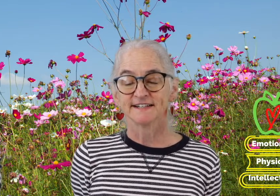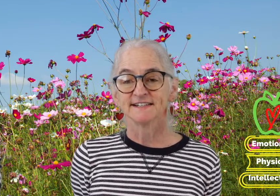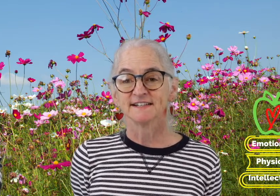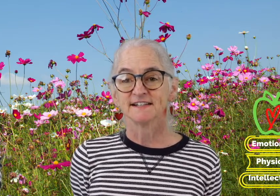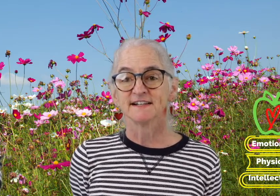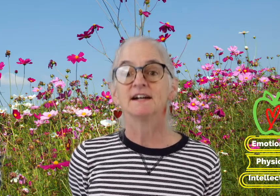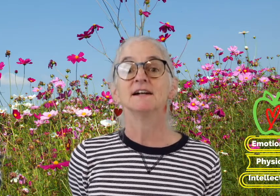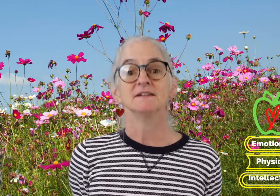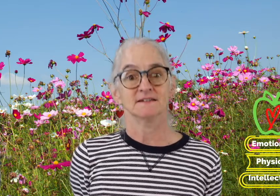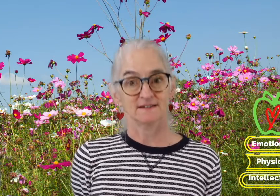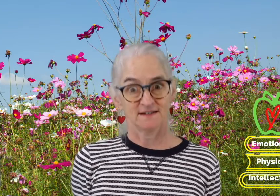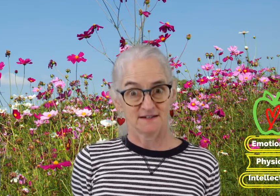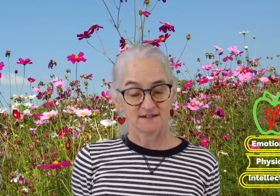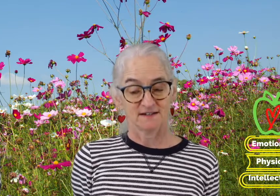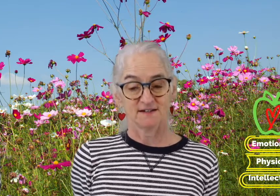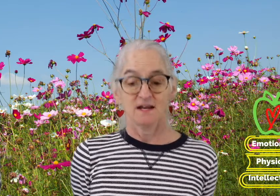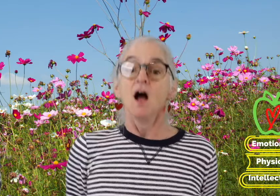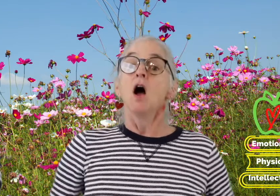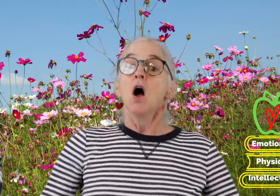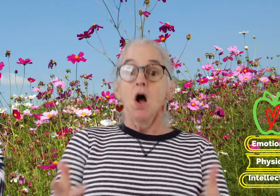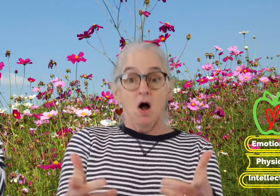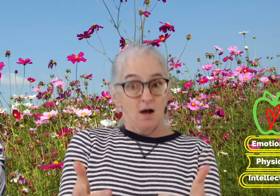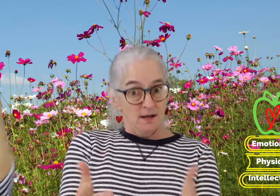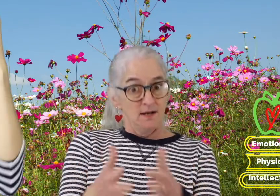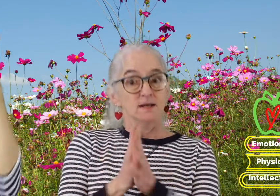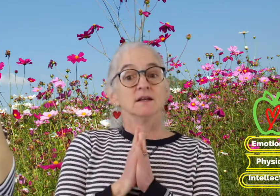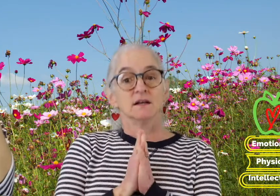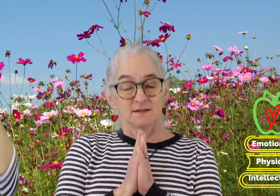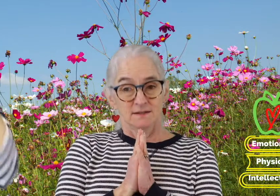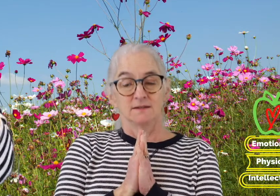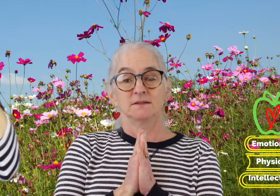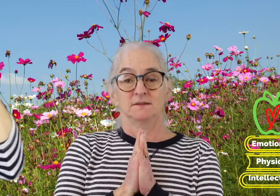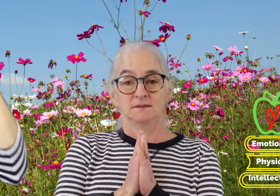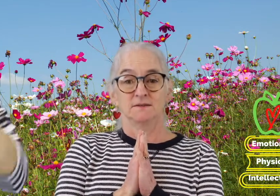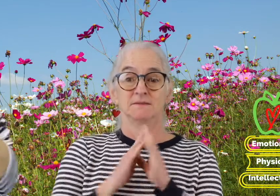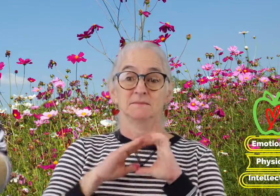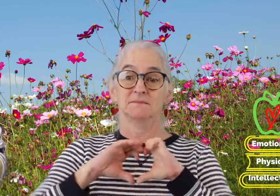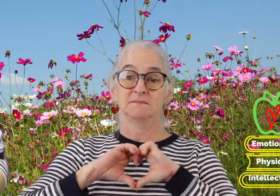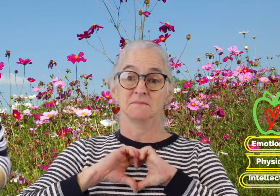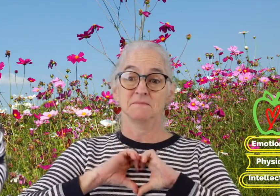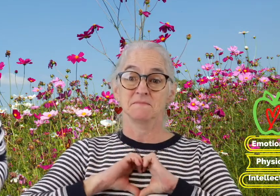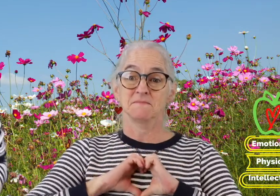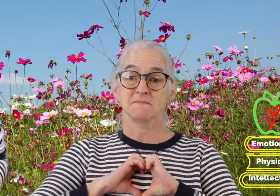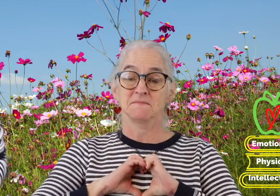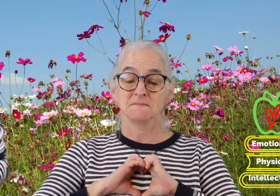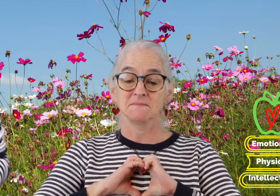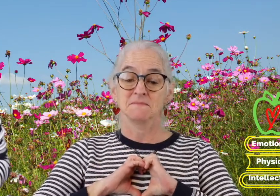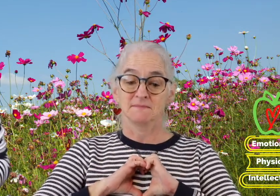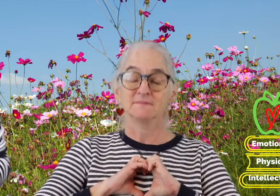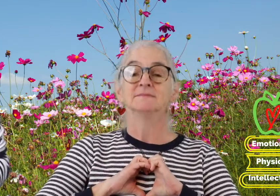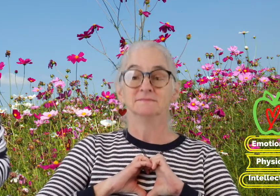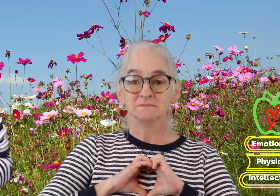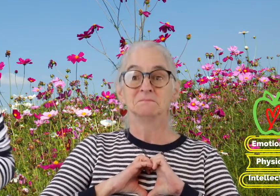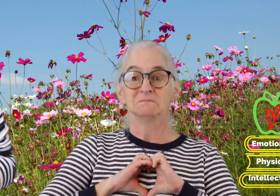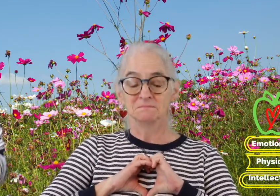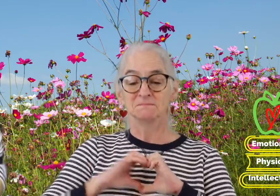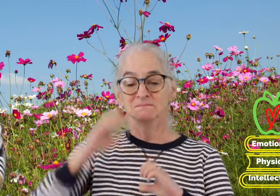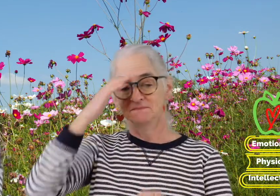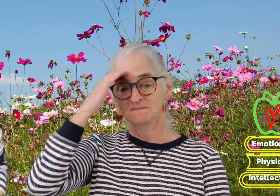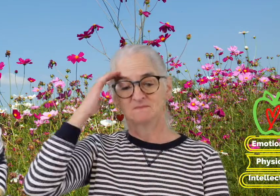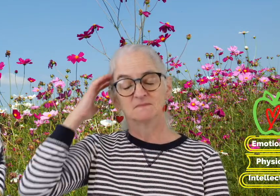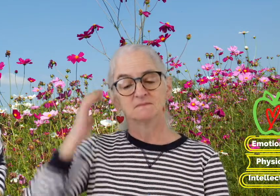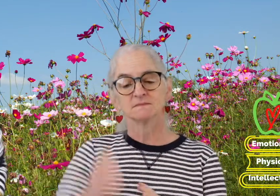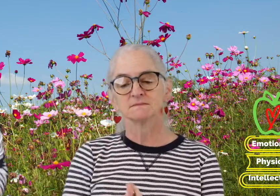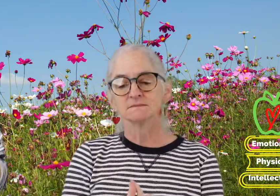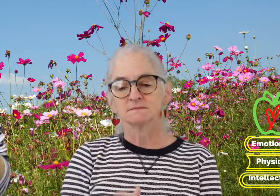awesome. You're gonna feel great too when you share with somebody how they're gonna feel. Think, if I share this with my little brother or sister, they're gonna